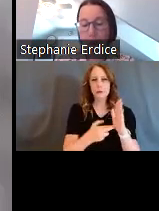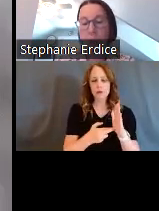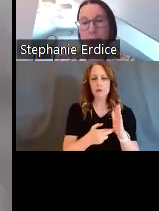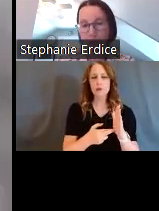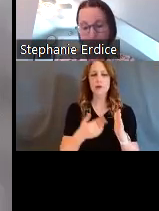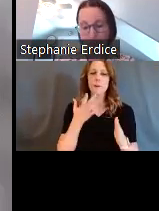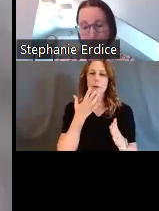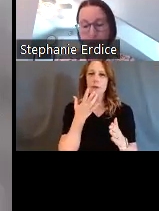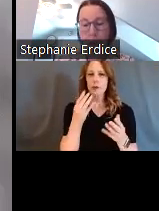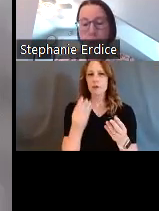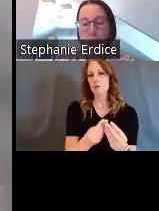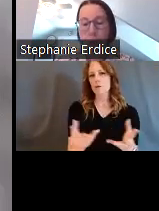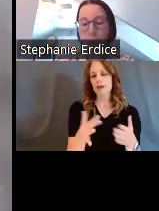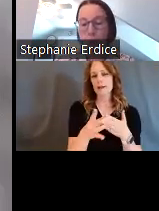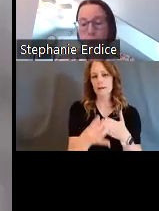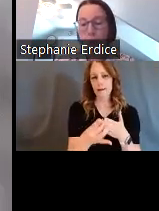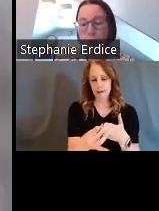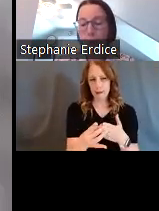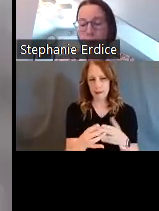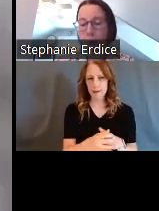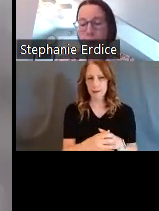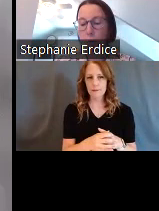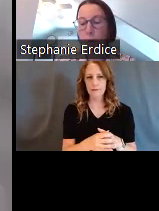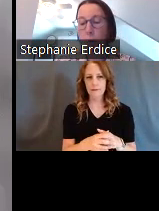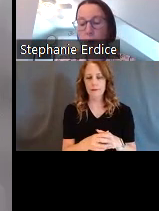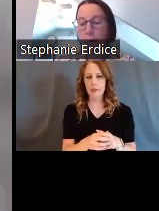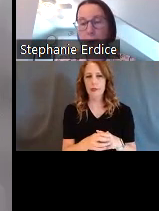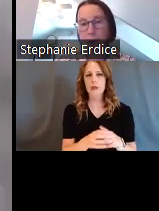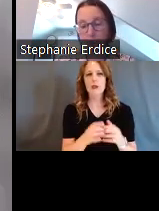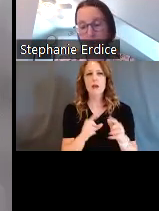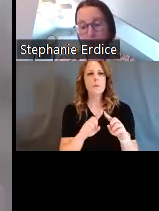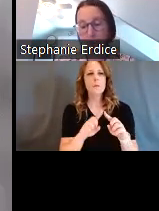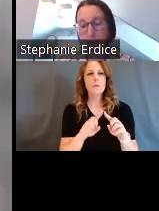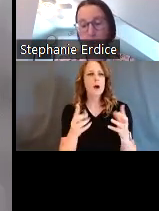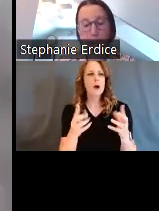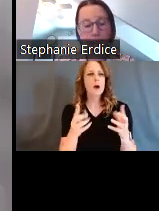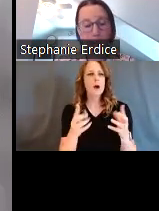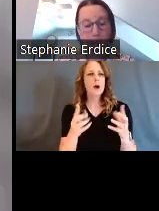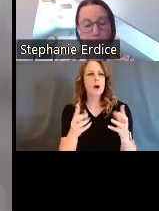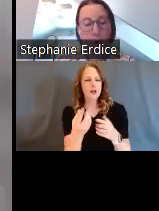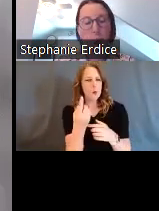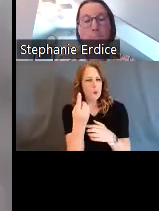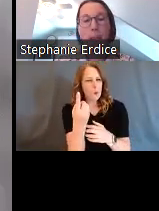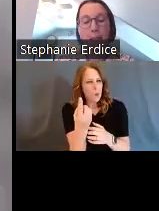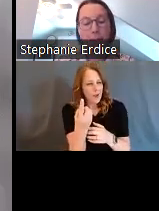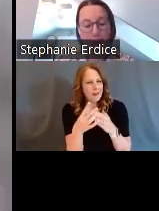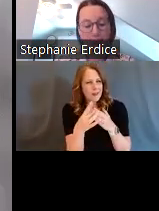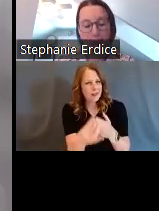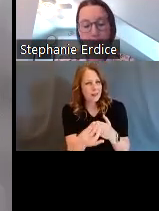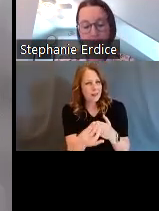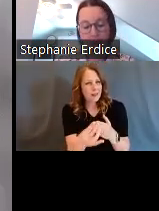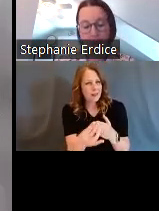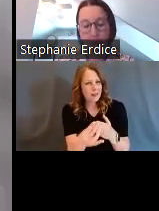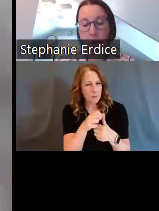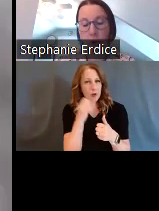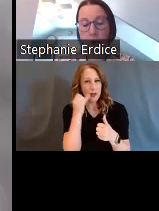provide some guidelines, but we also want to provide you with one guiding principle to remember when making